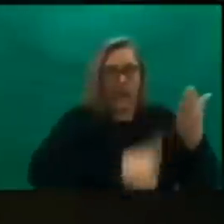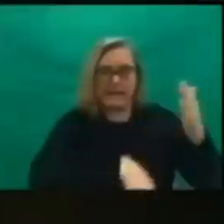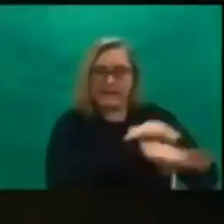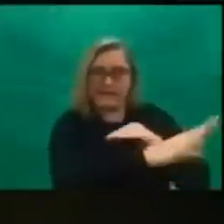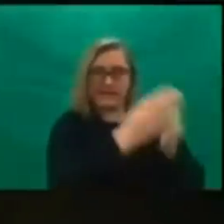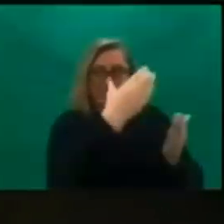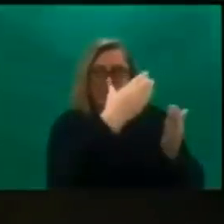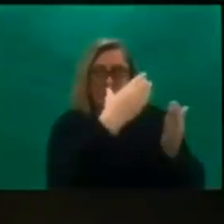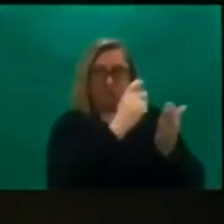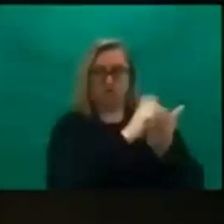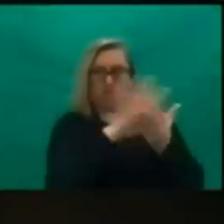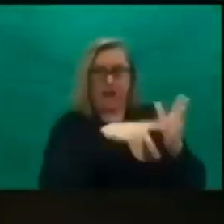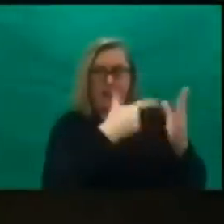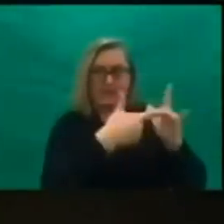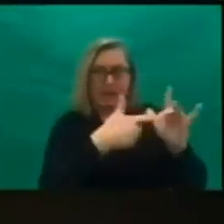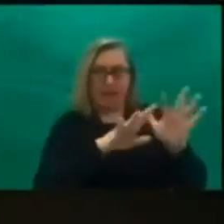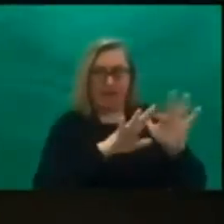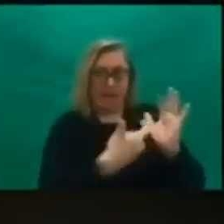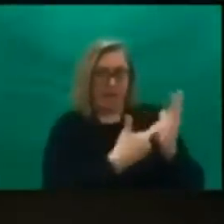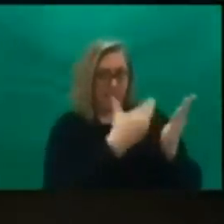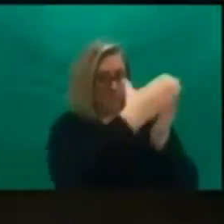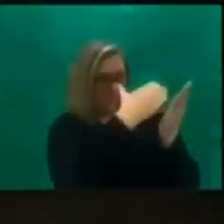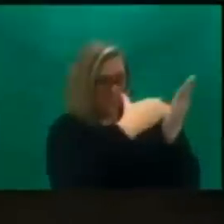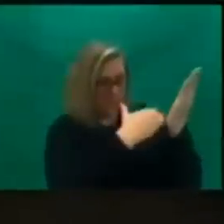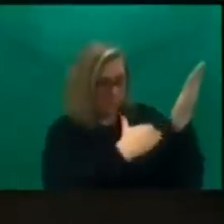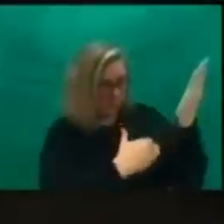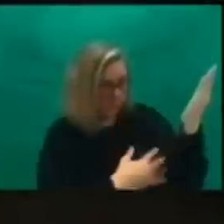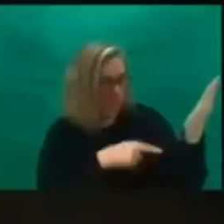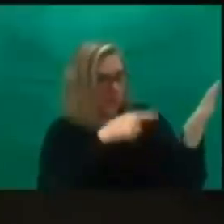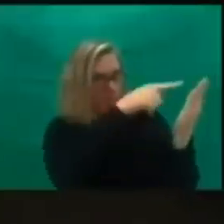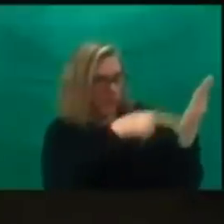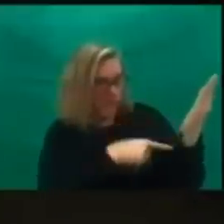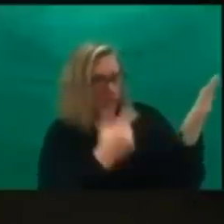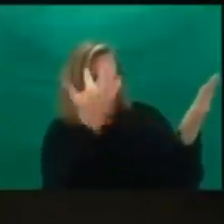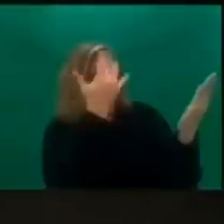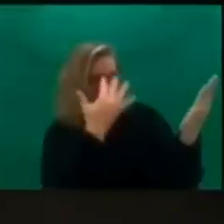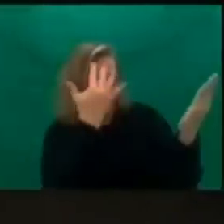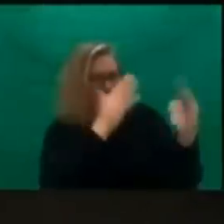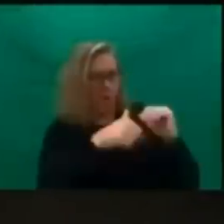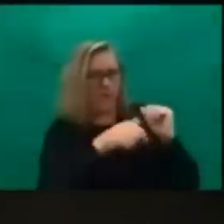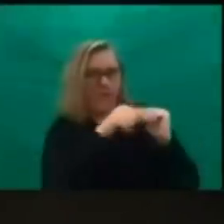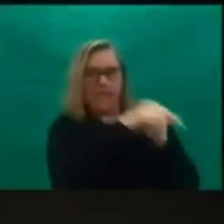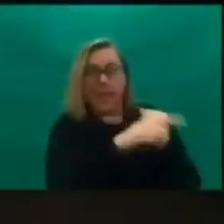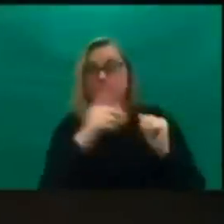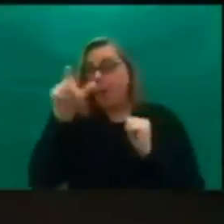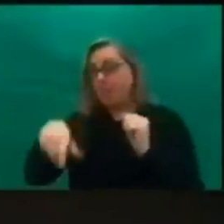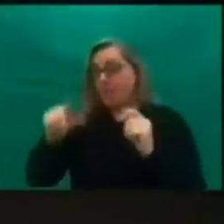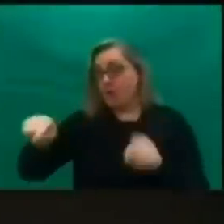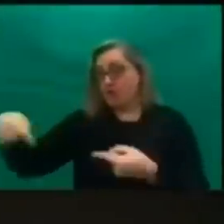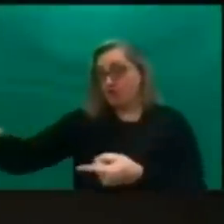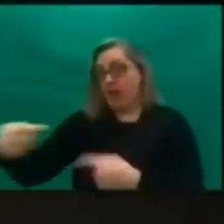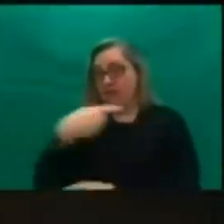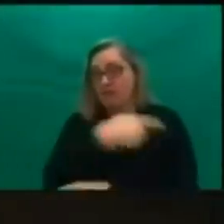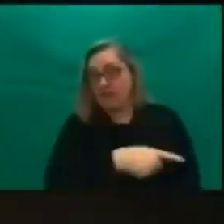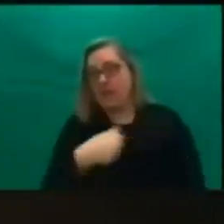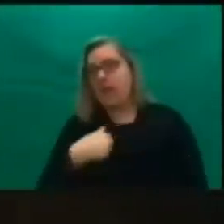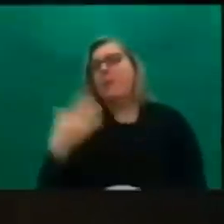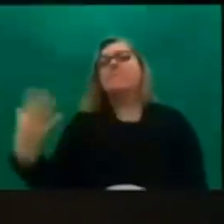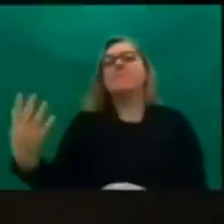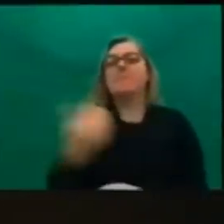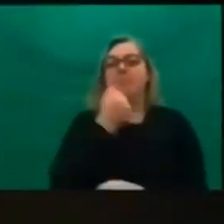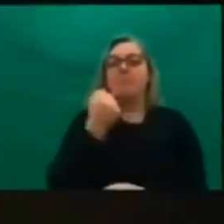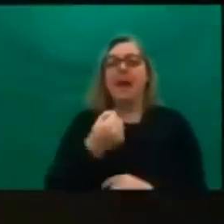consideration, so a person could challenge that. There's got to be what, in legal terms, we call a proximity or a